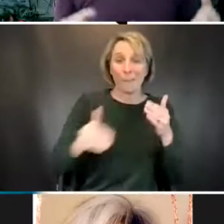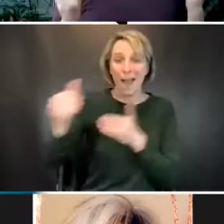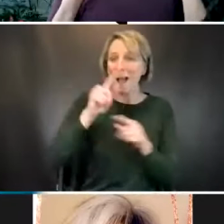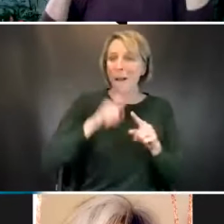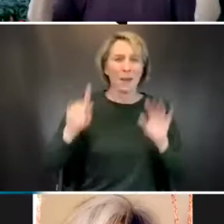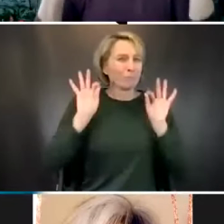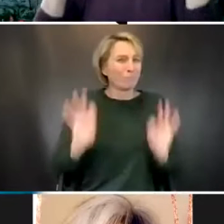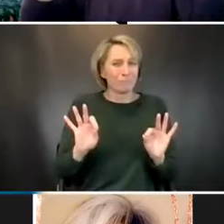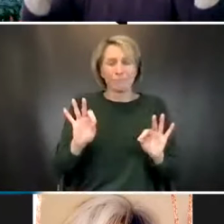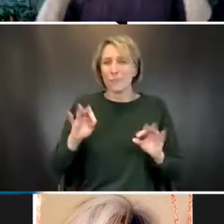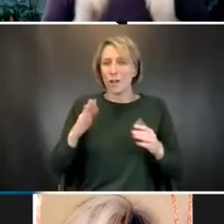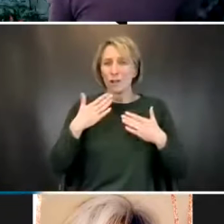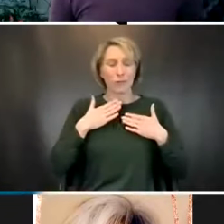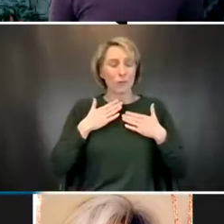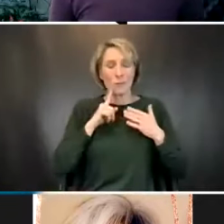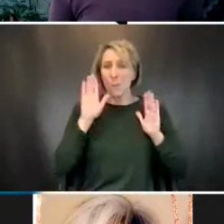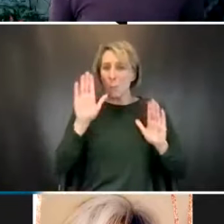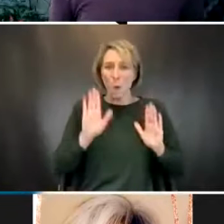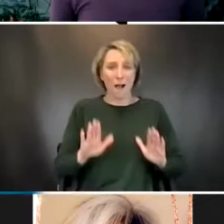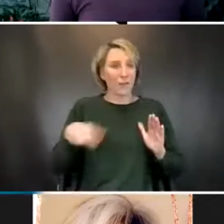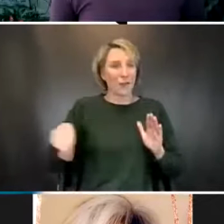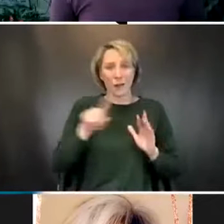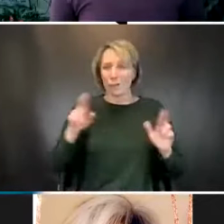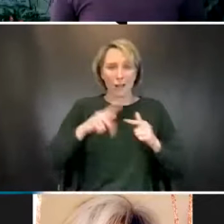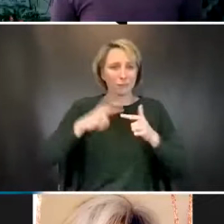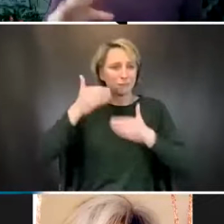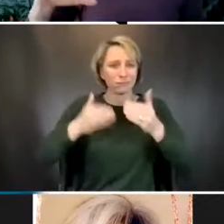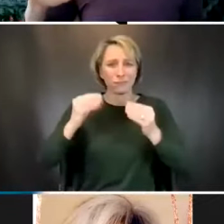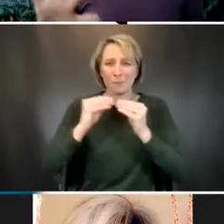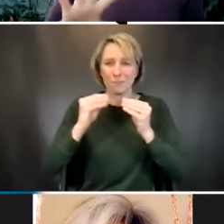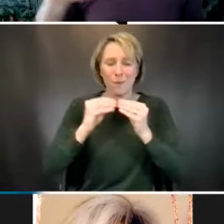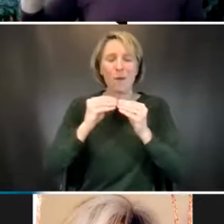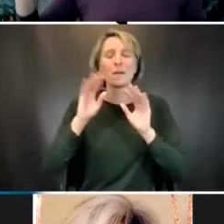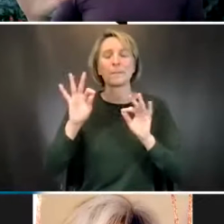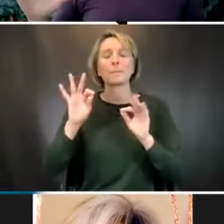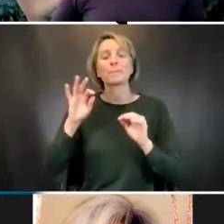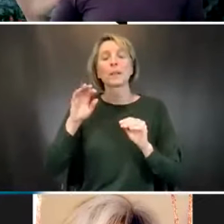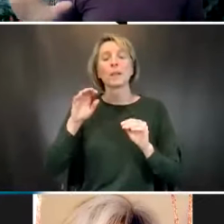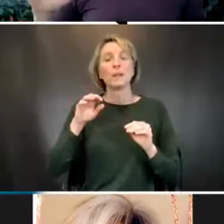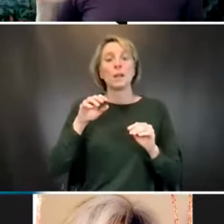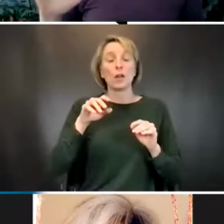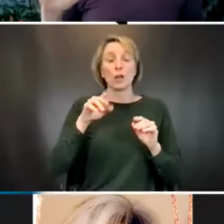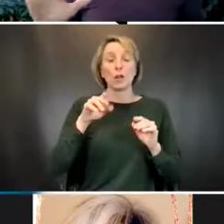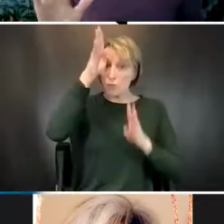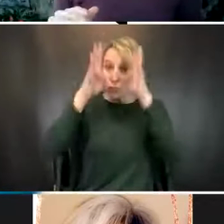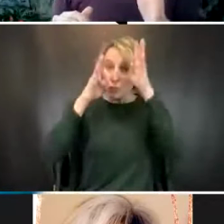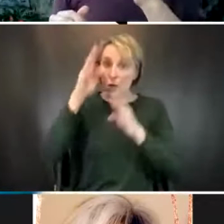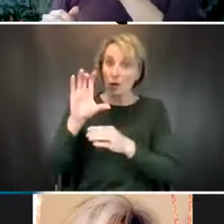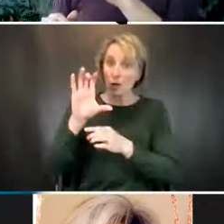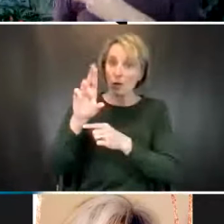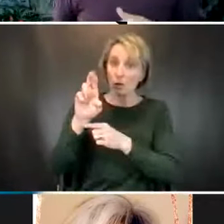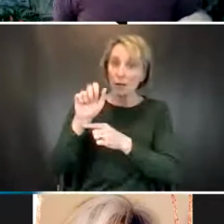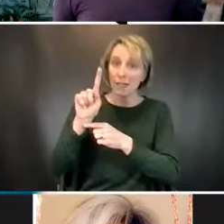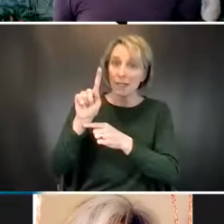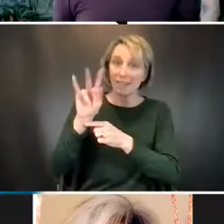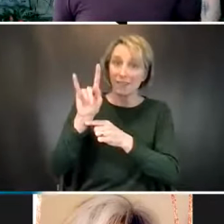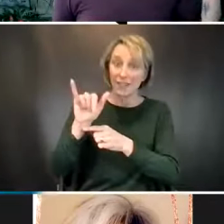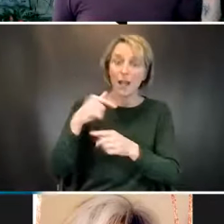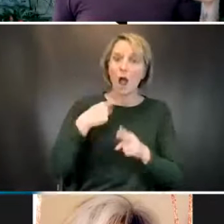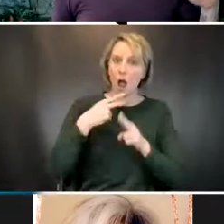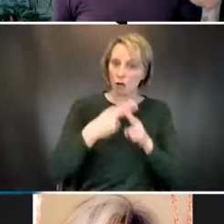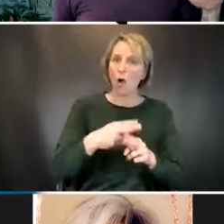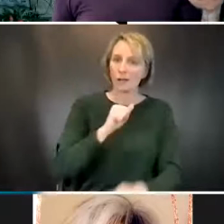this information because you're charging ahead. So creativity is one of the ways that we can complete